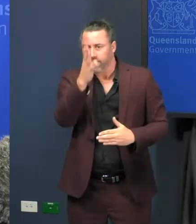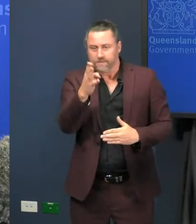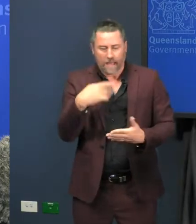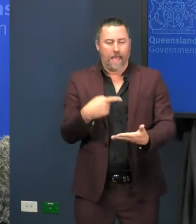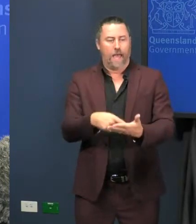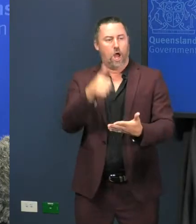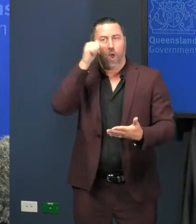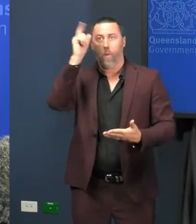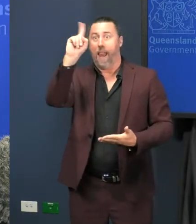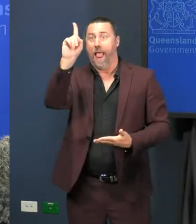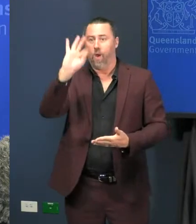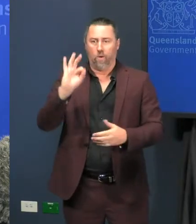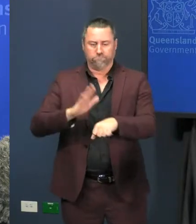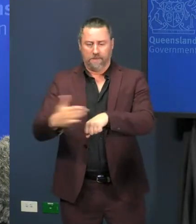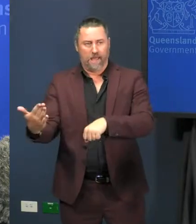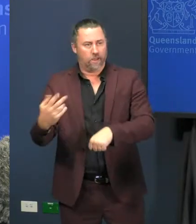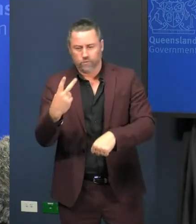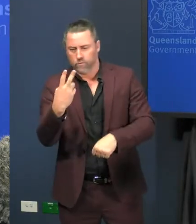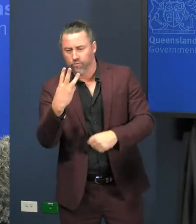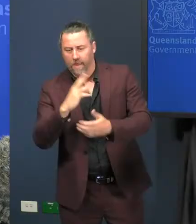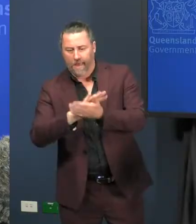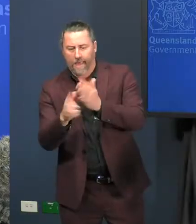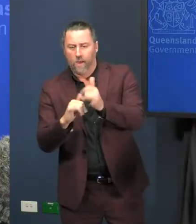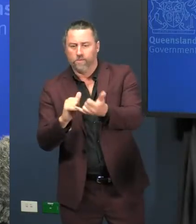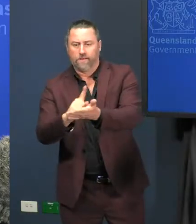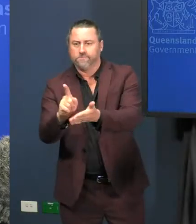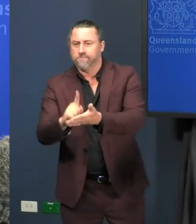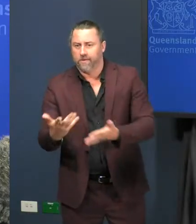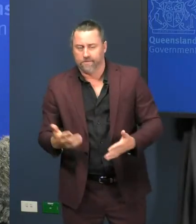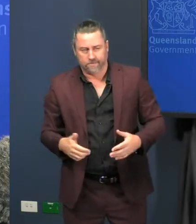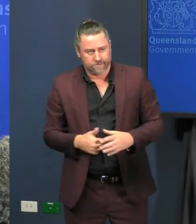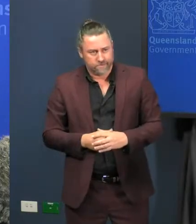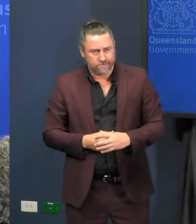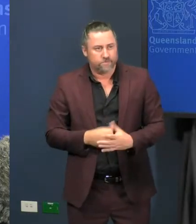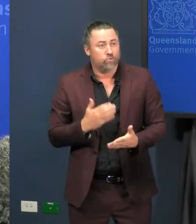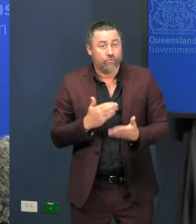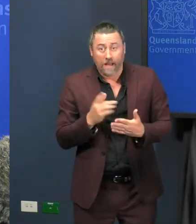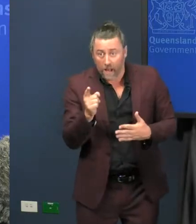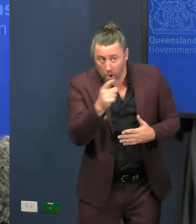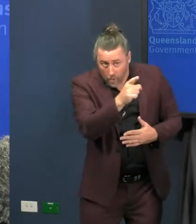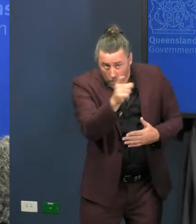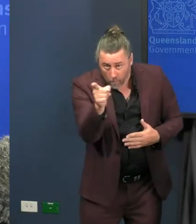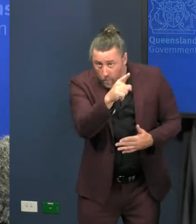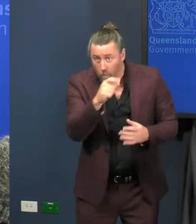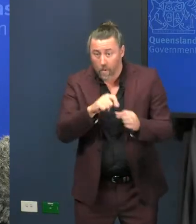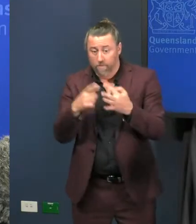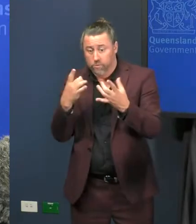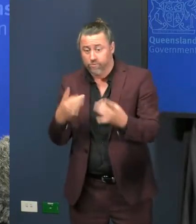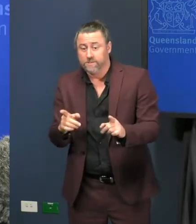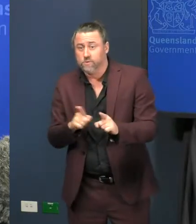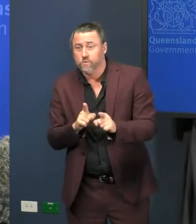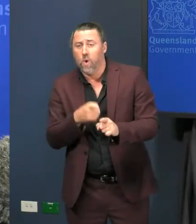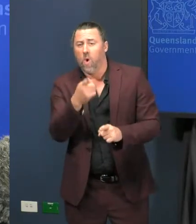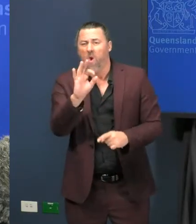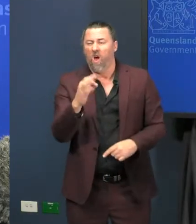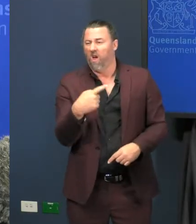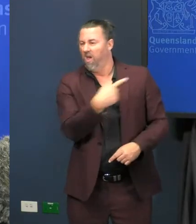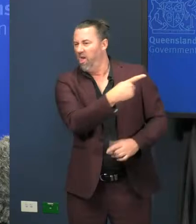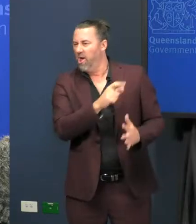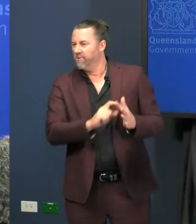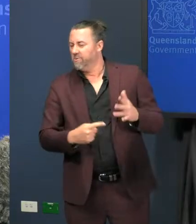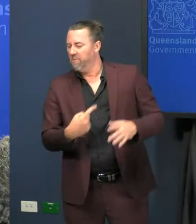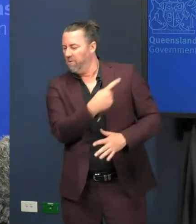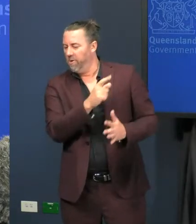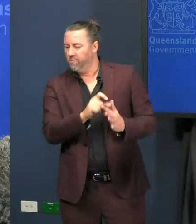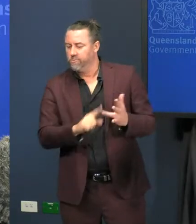real time. Ultimately, it's important that people do everything they can to also stay connected. So text